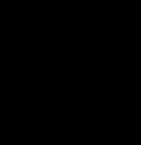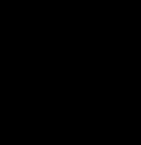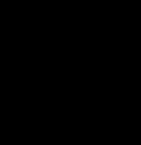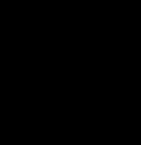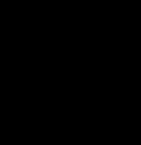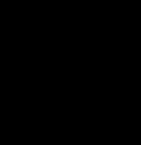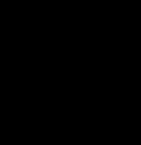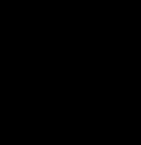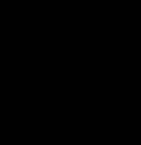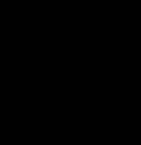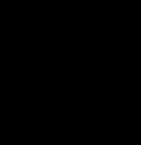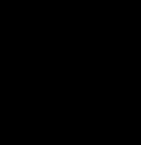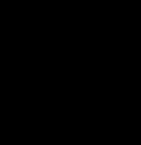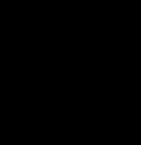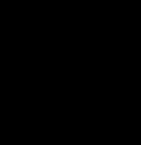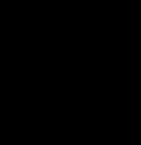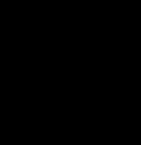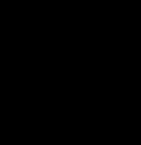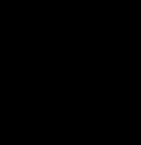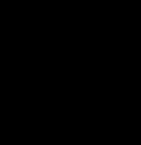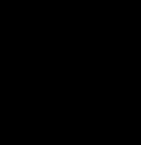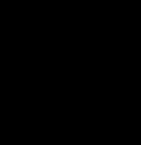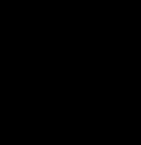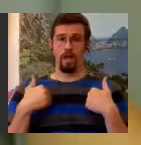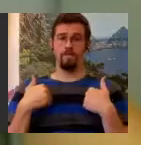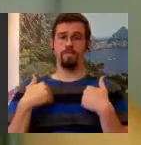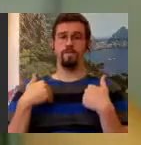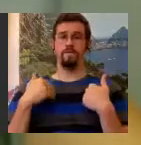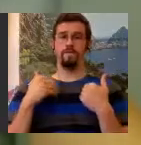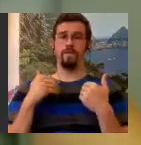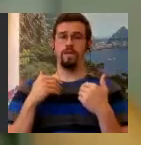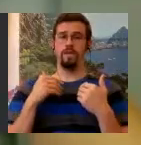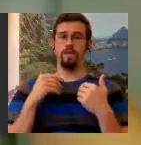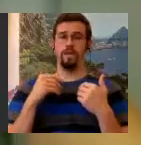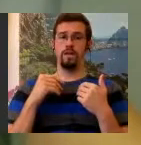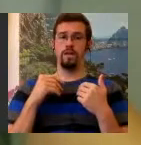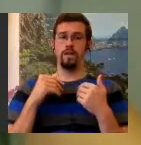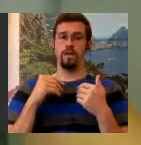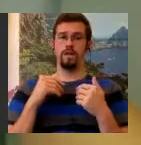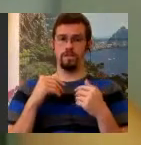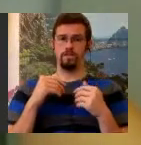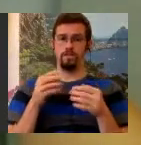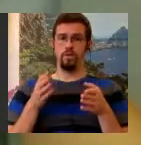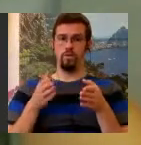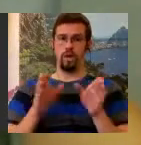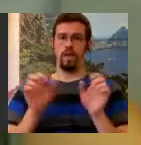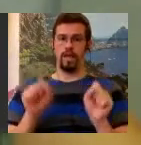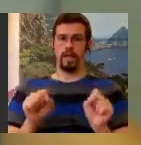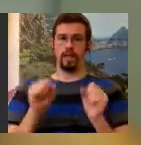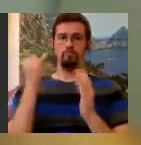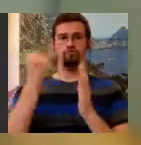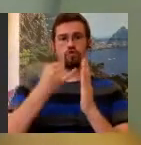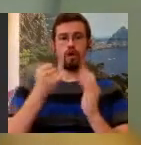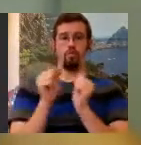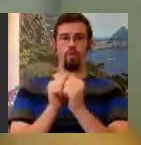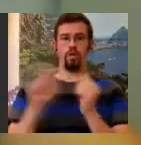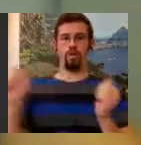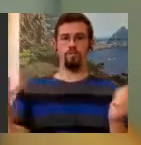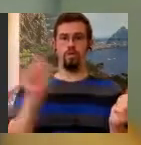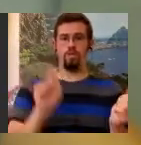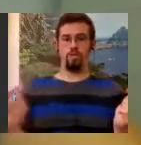So we have support for drawing glyphs using the mouse. You can show the